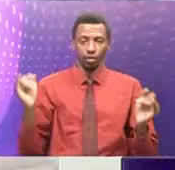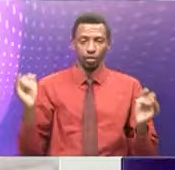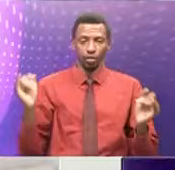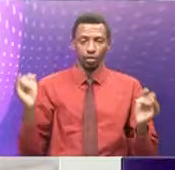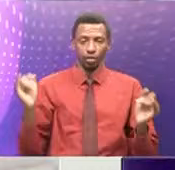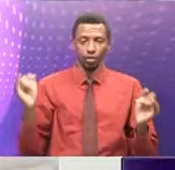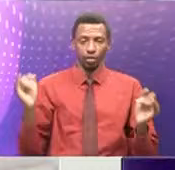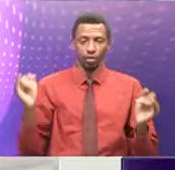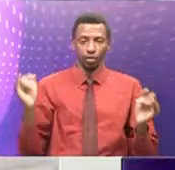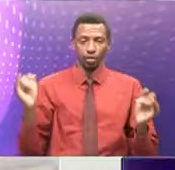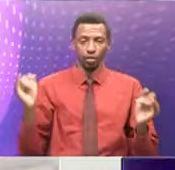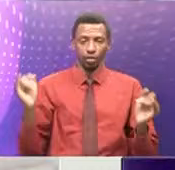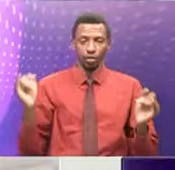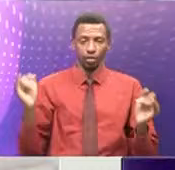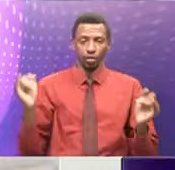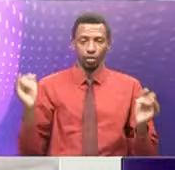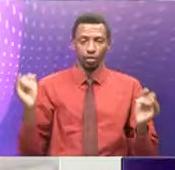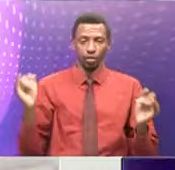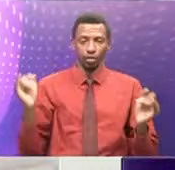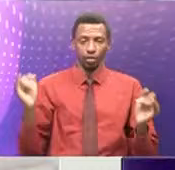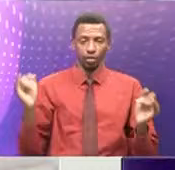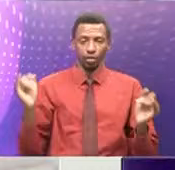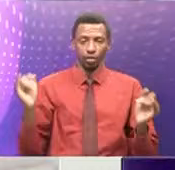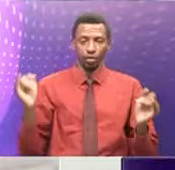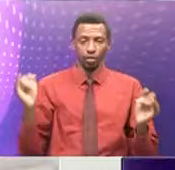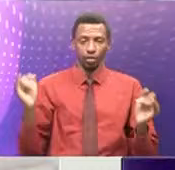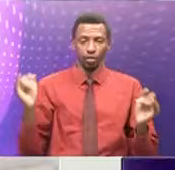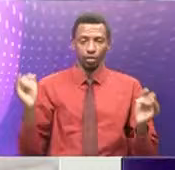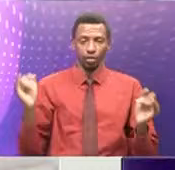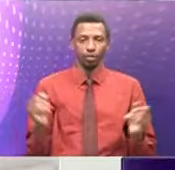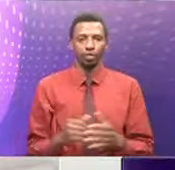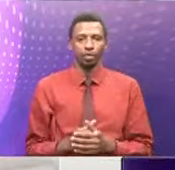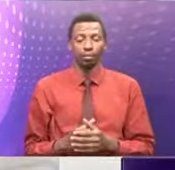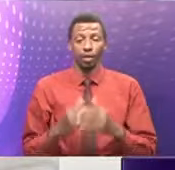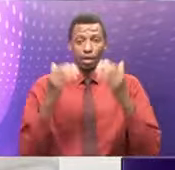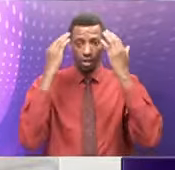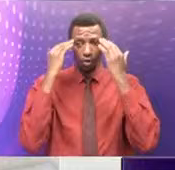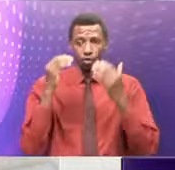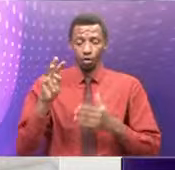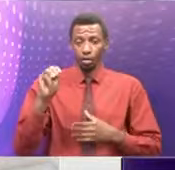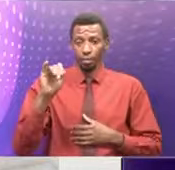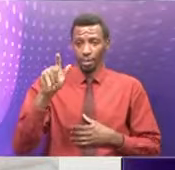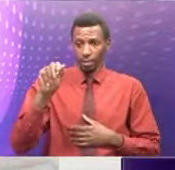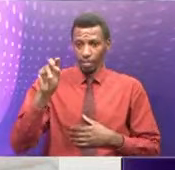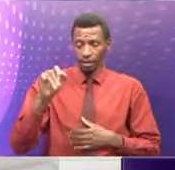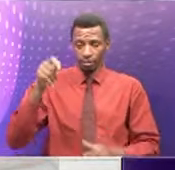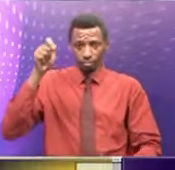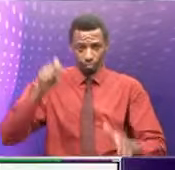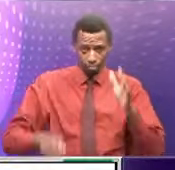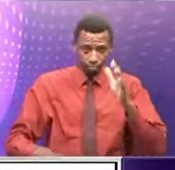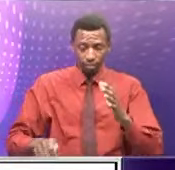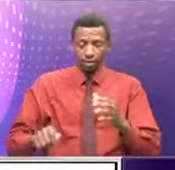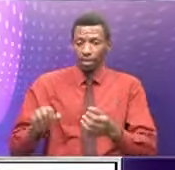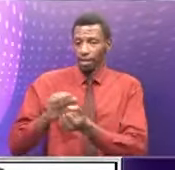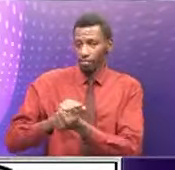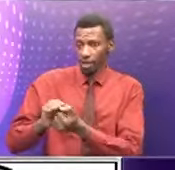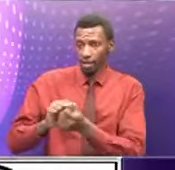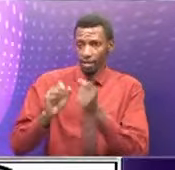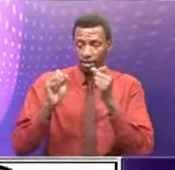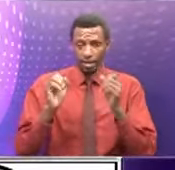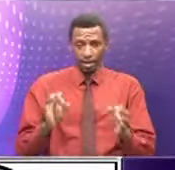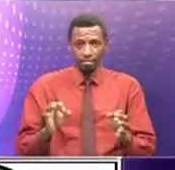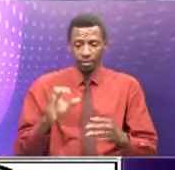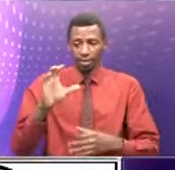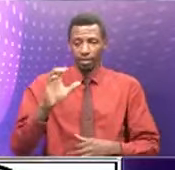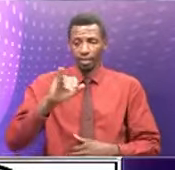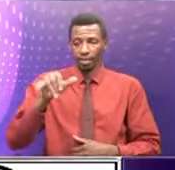Erokamano kuom keto Ramogi TV ka wadhi ane mbele gi weche mag siasa ni doho ma Milimani biro golo ng'eto chieng' tich abich mar kapo ni ogae mar doho Martha